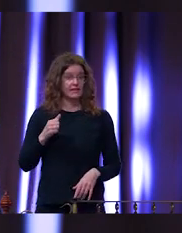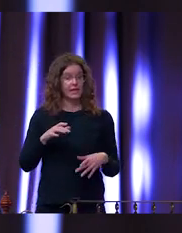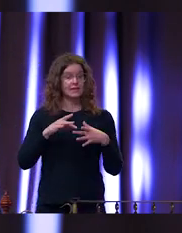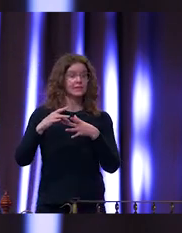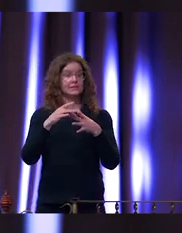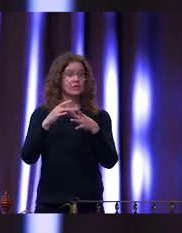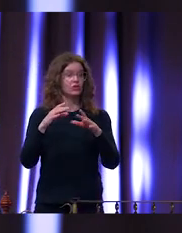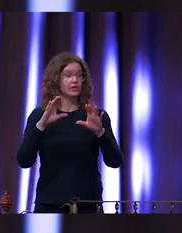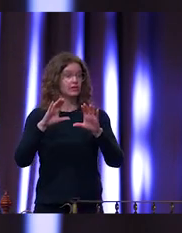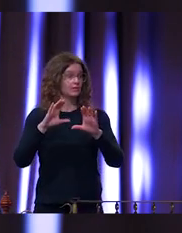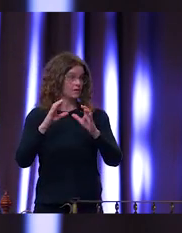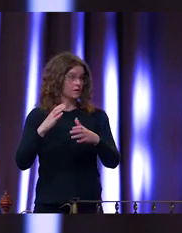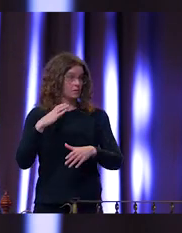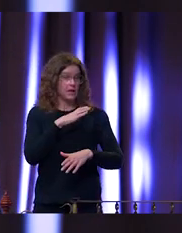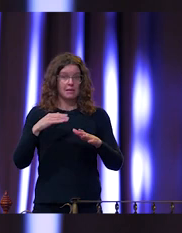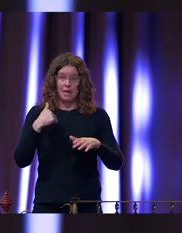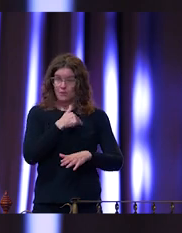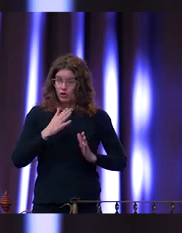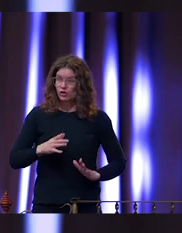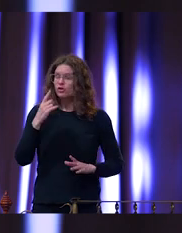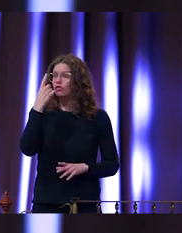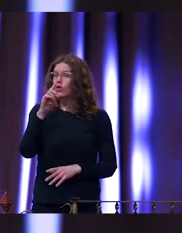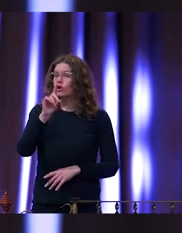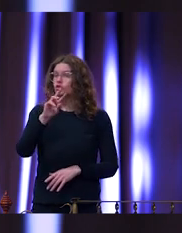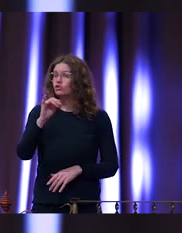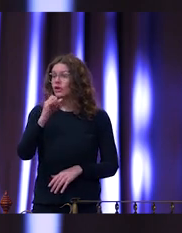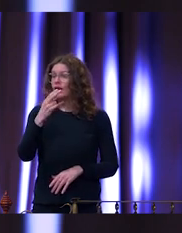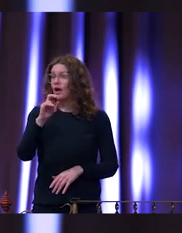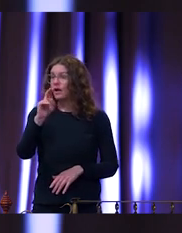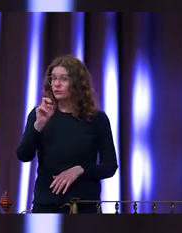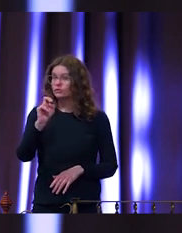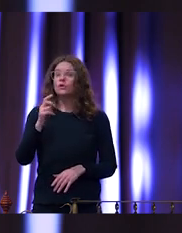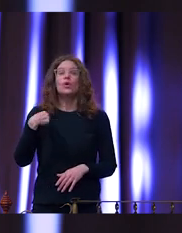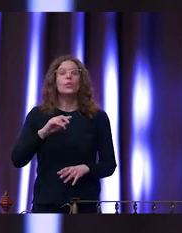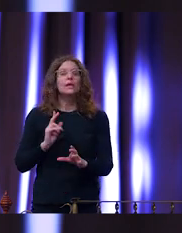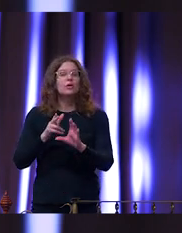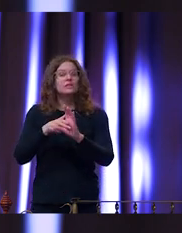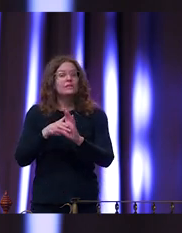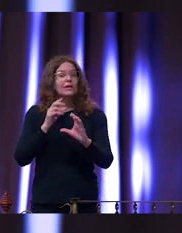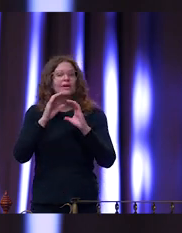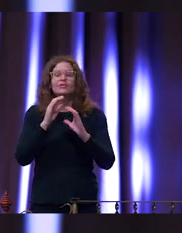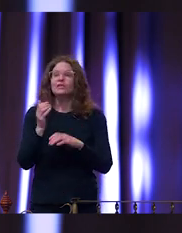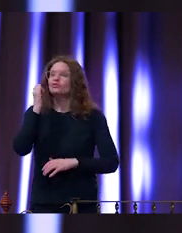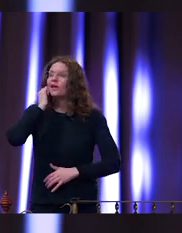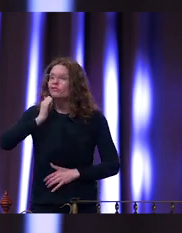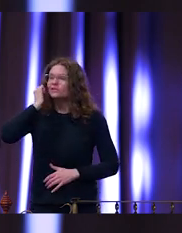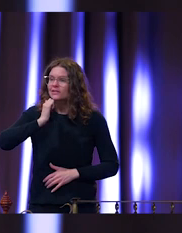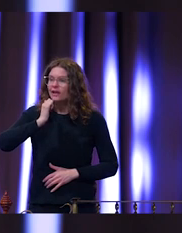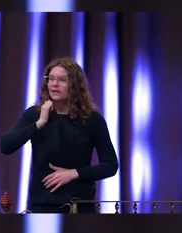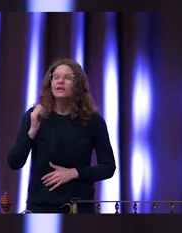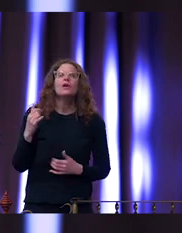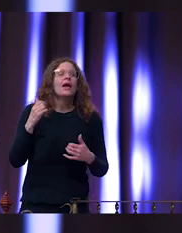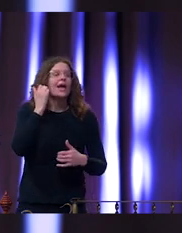the Driehaus Foundation, we hear and participate in conversations all the time with our colleagues, thinking about